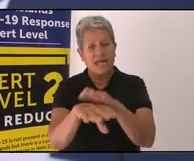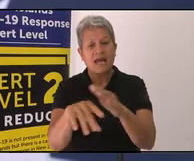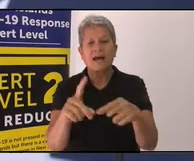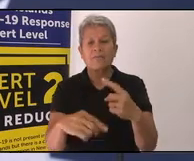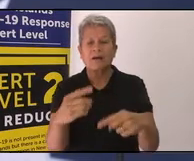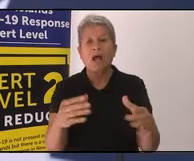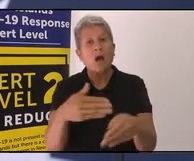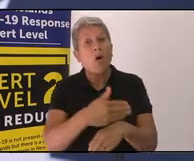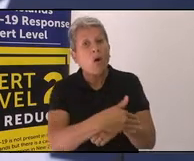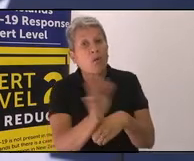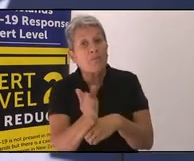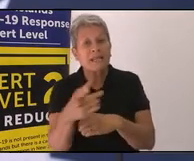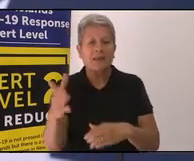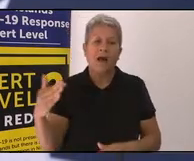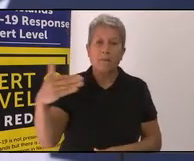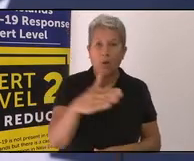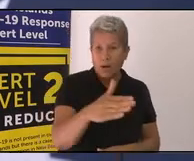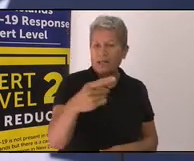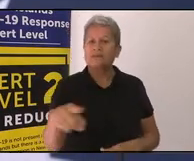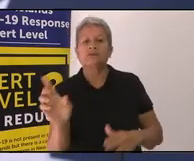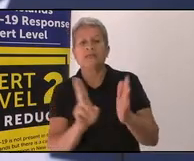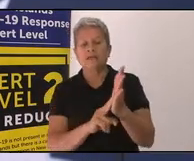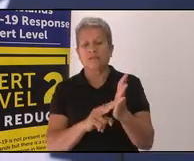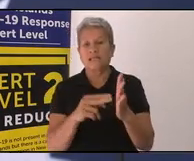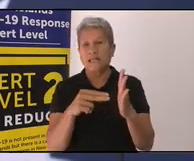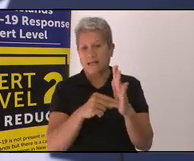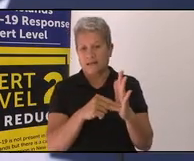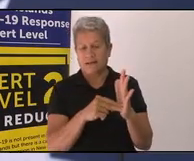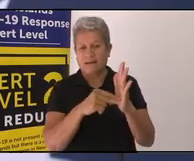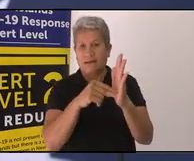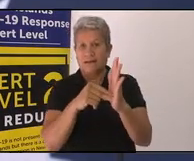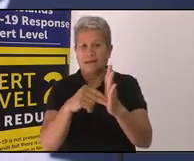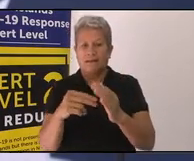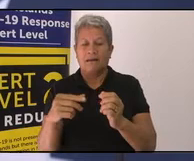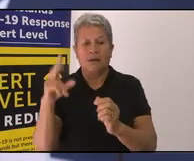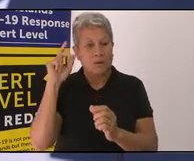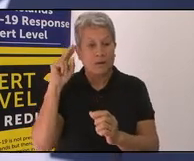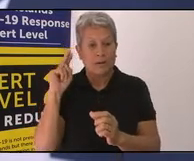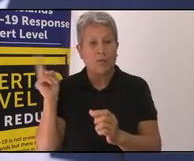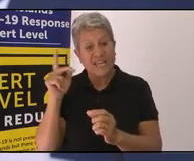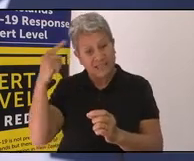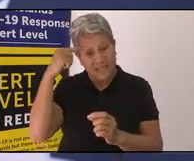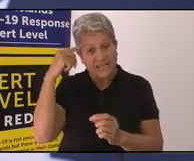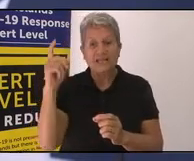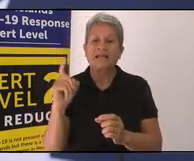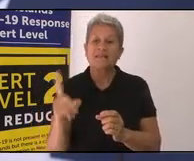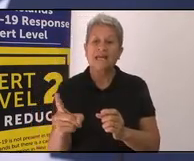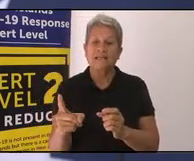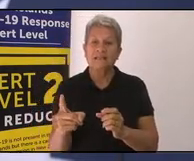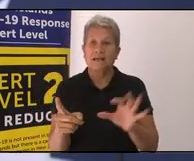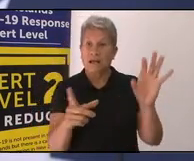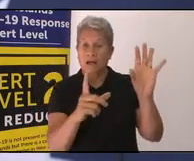Zealand. Our current thinking is that the quarantine-free travel between our two countries will not